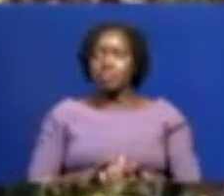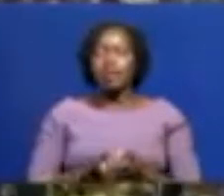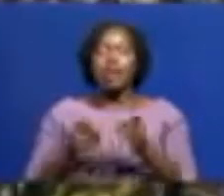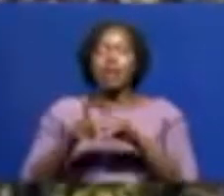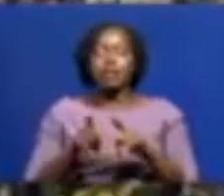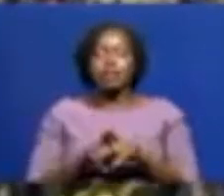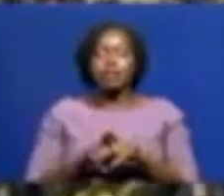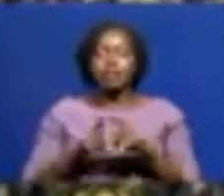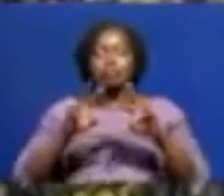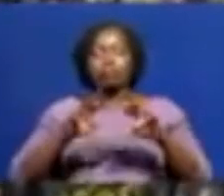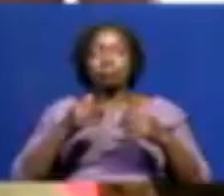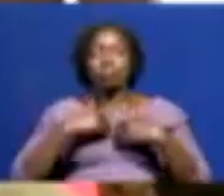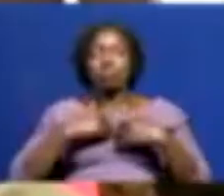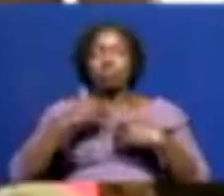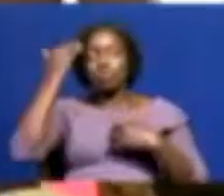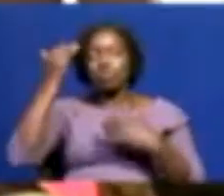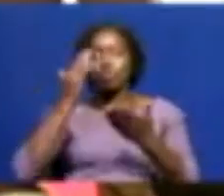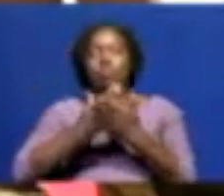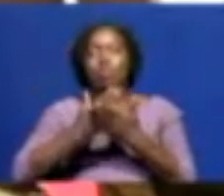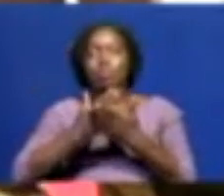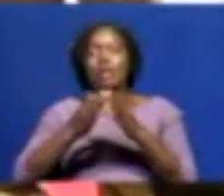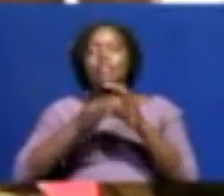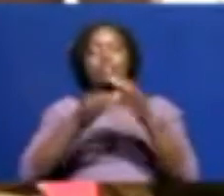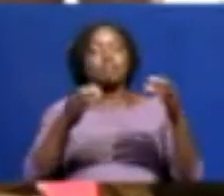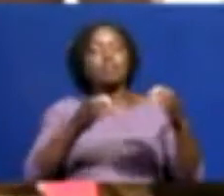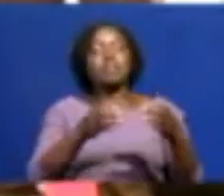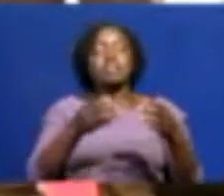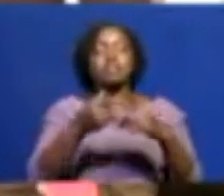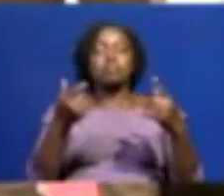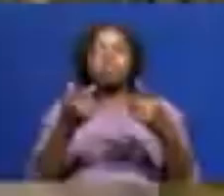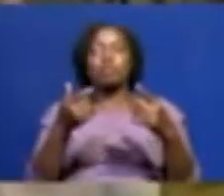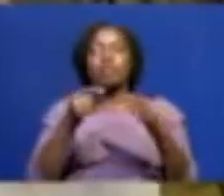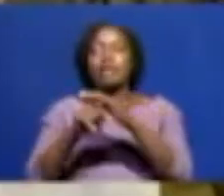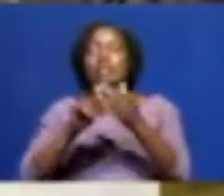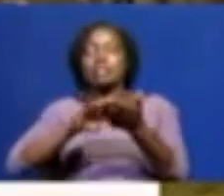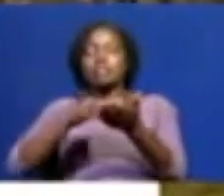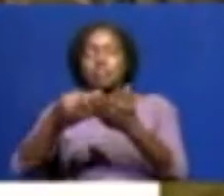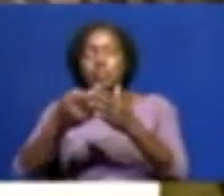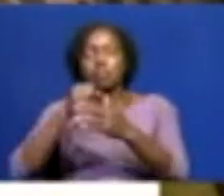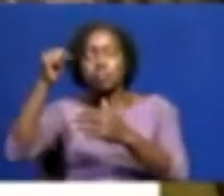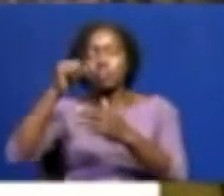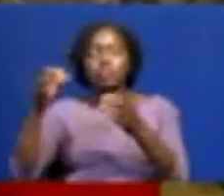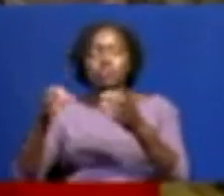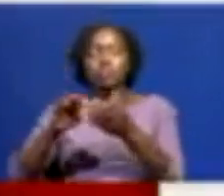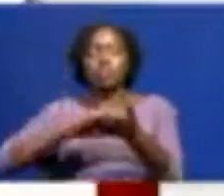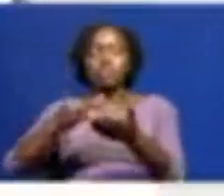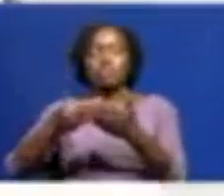Additionally, he had sought to have the court bar the mere allied parties from accessing funds from the political parties fund